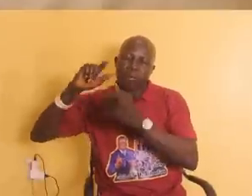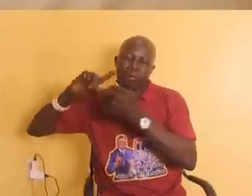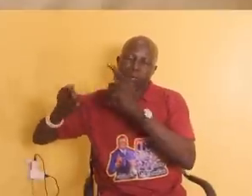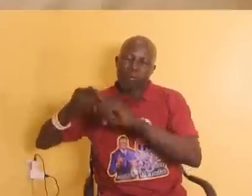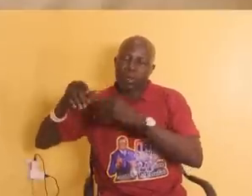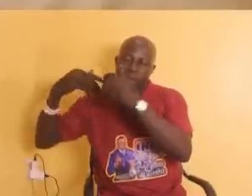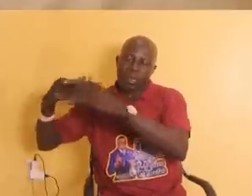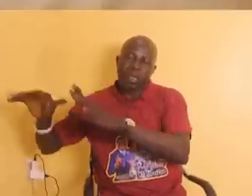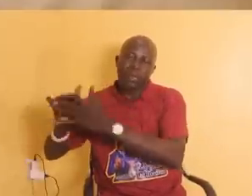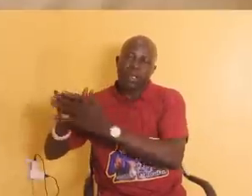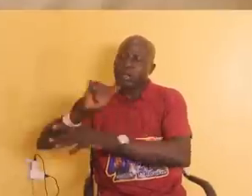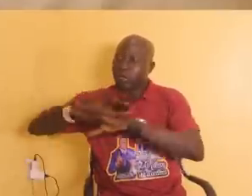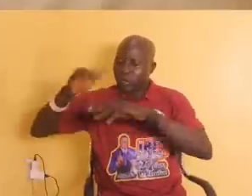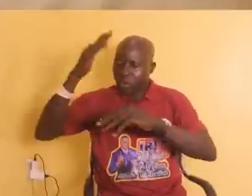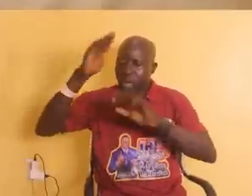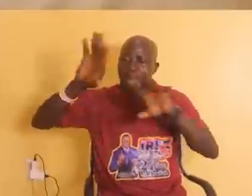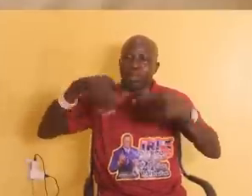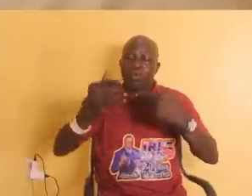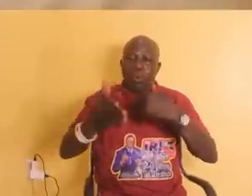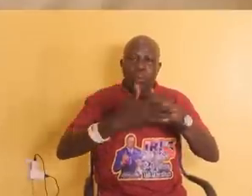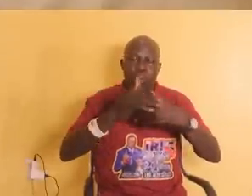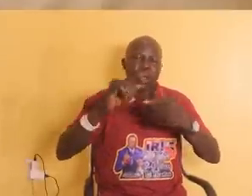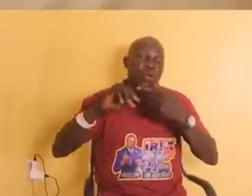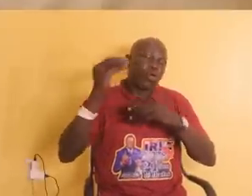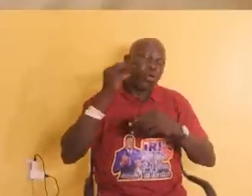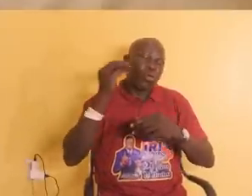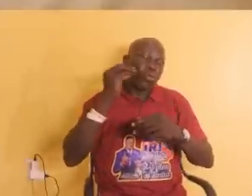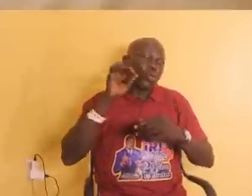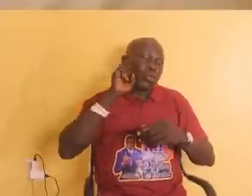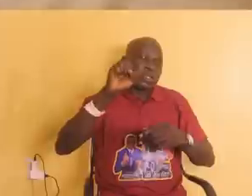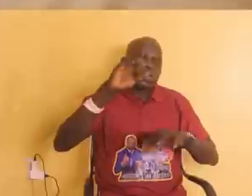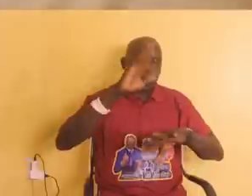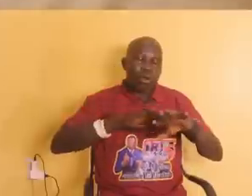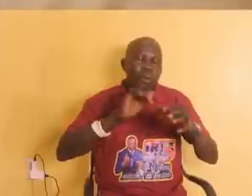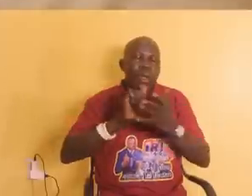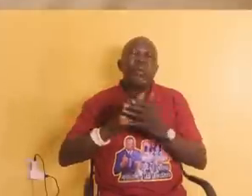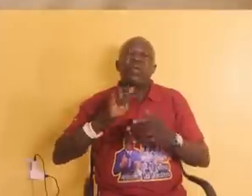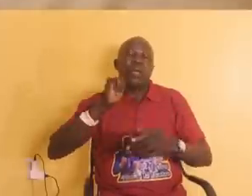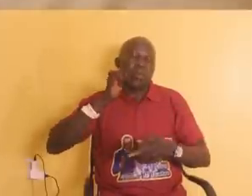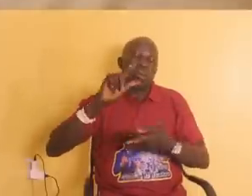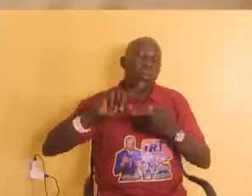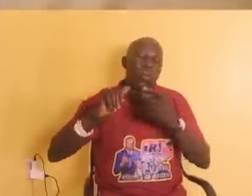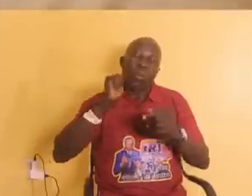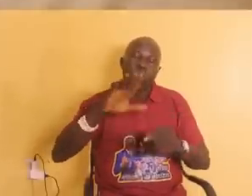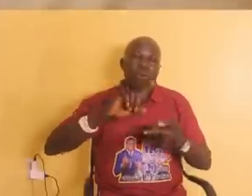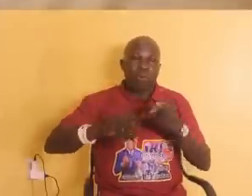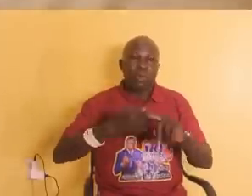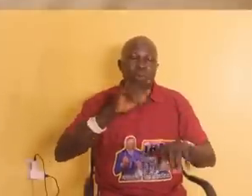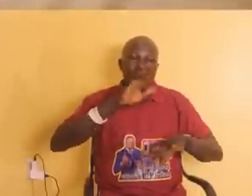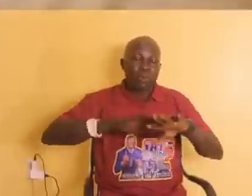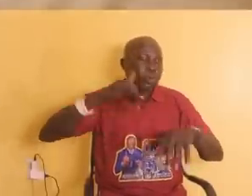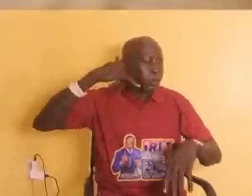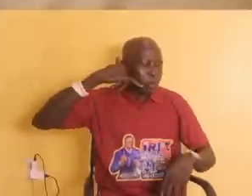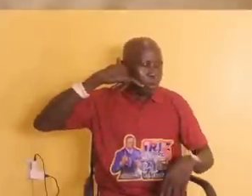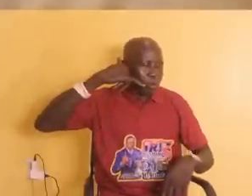which she did not know the way back home. She called, but it's her friend's mother that picked up the call.